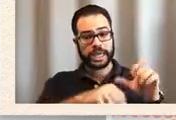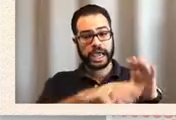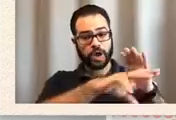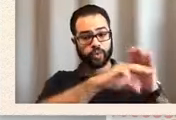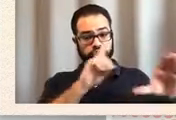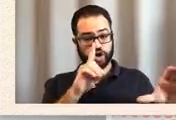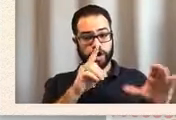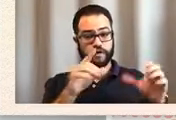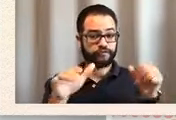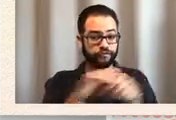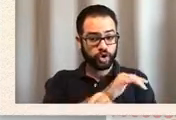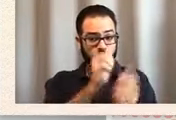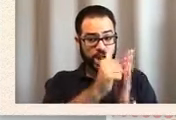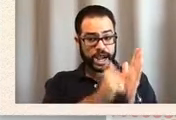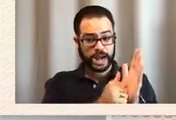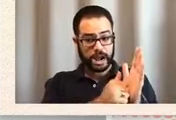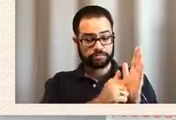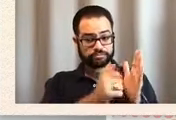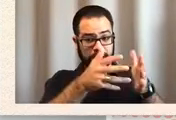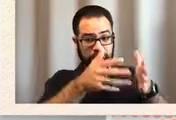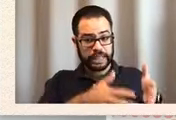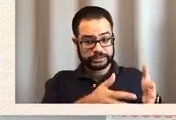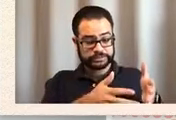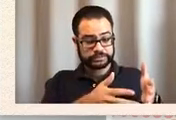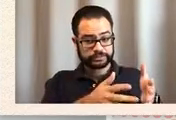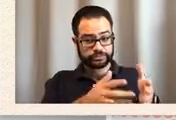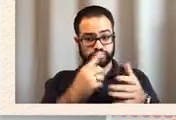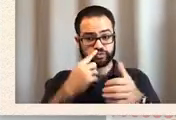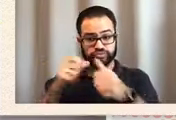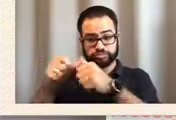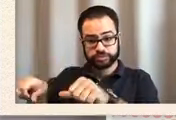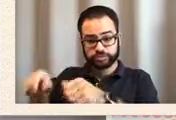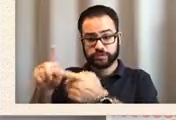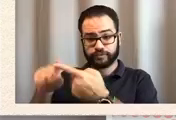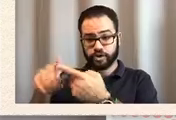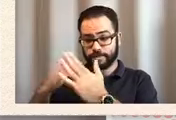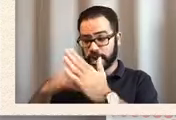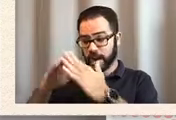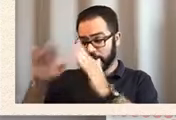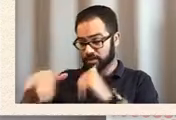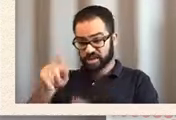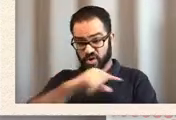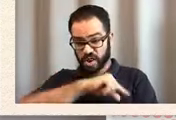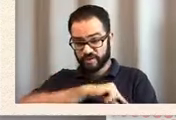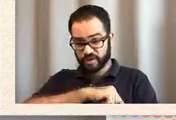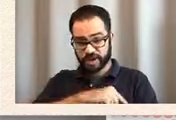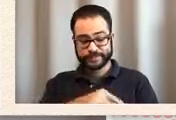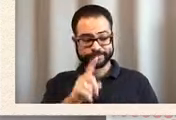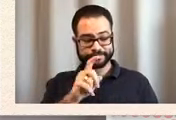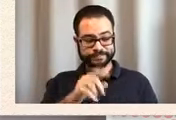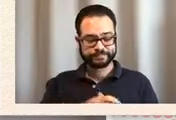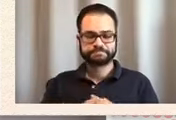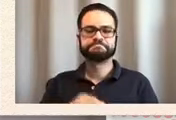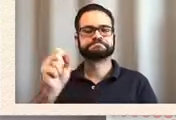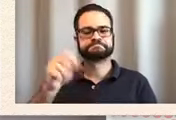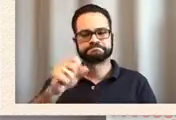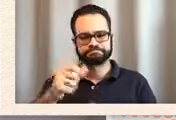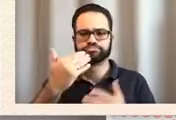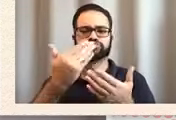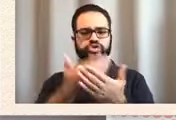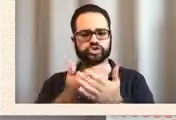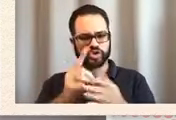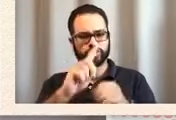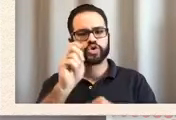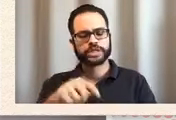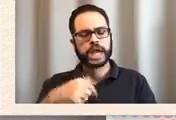payment? Would that be a qualifying withdrawal? Yeah, that is an awesome question. And so I remember when we